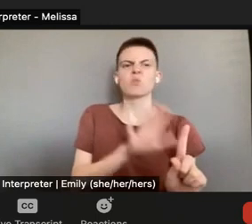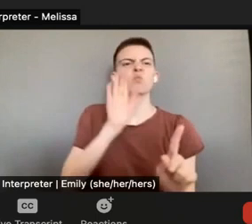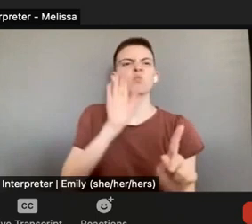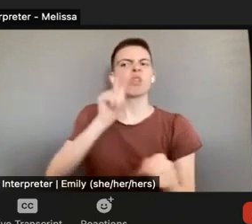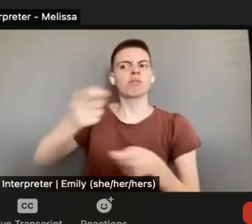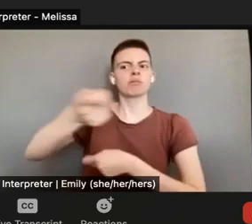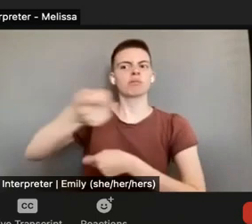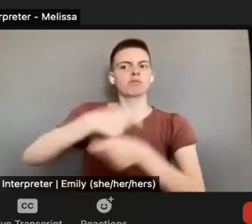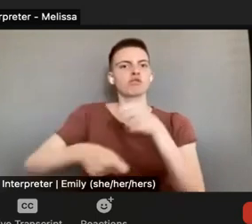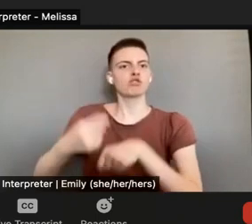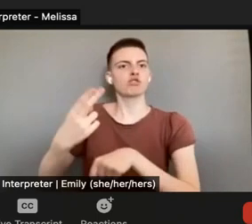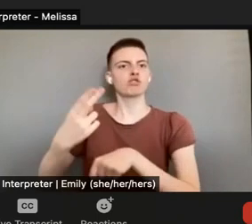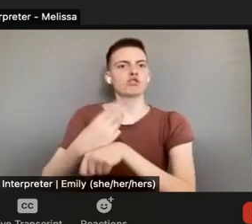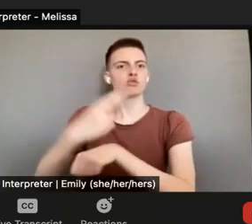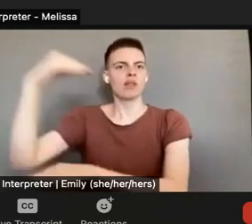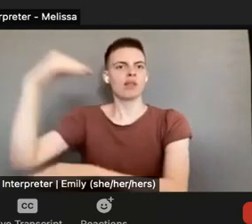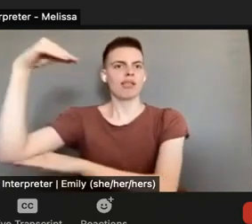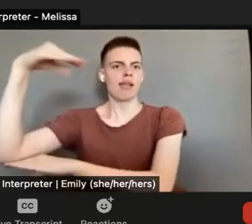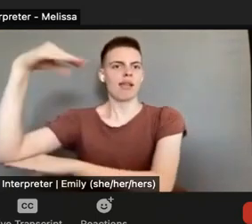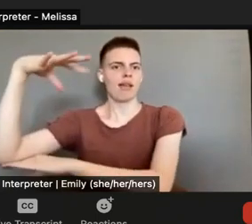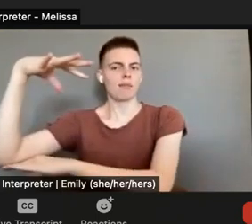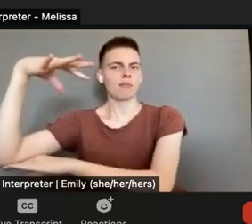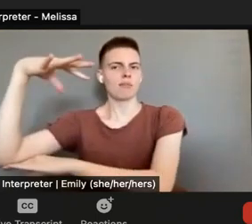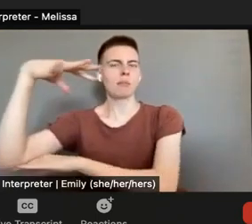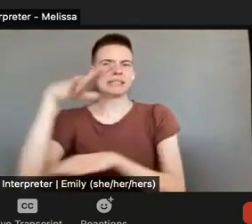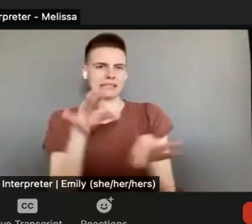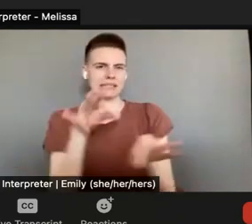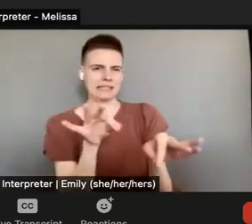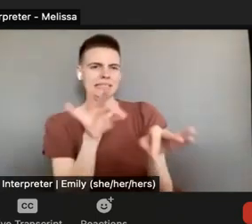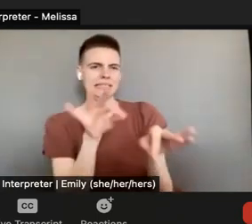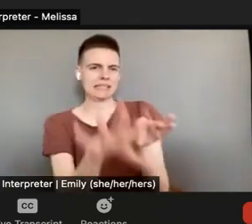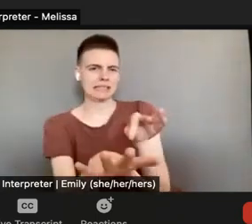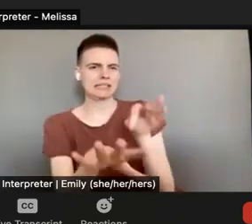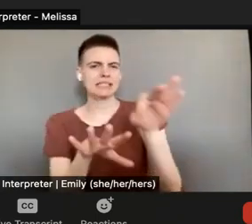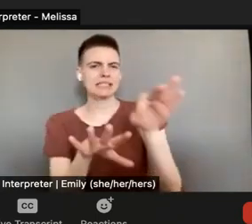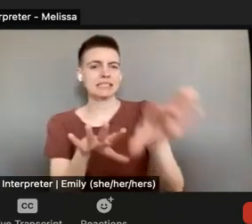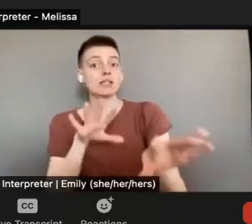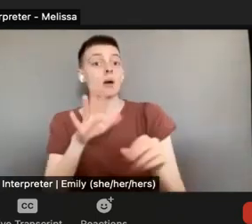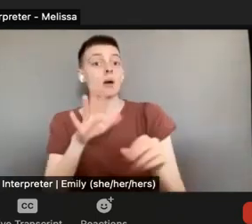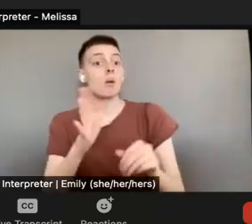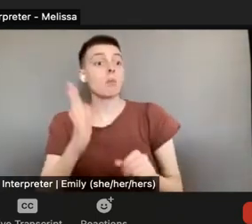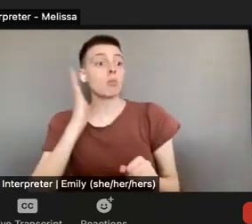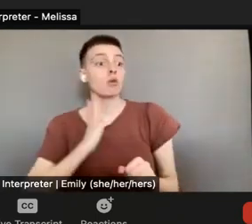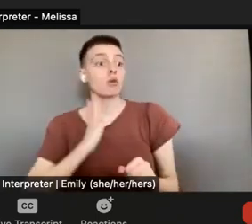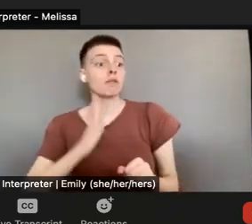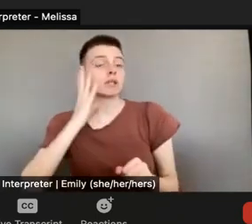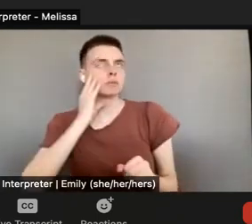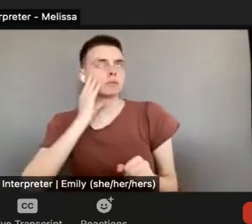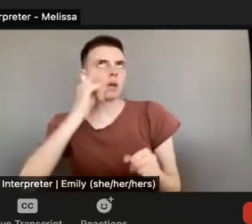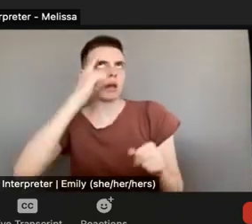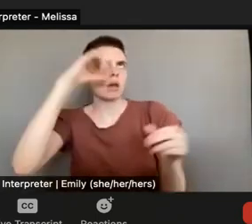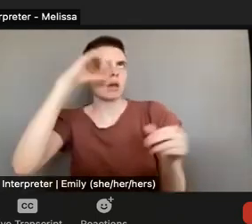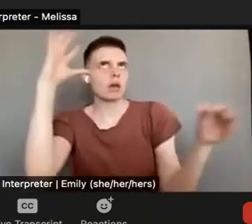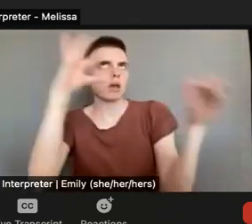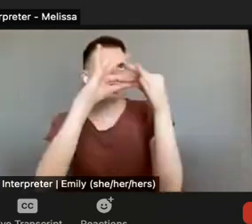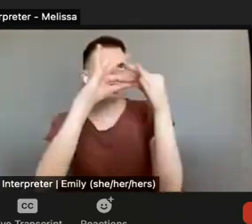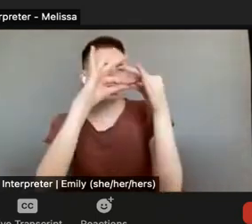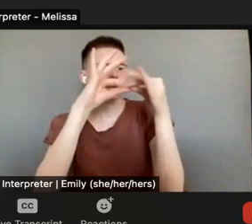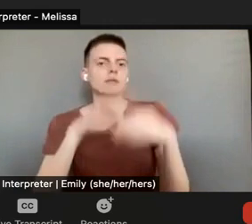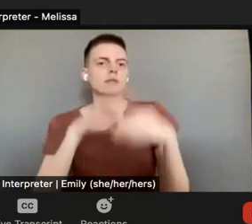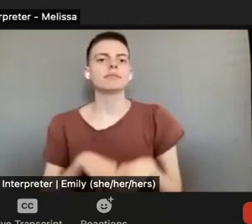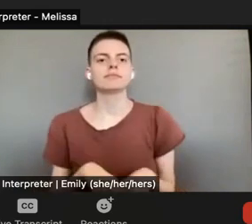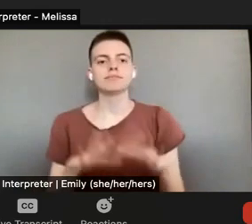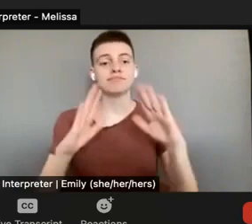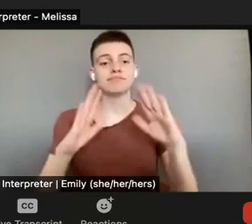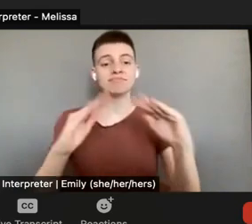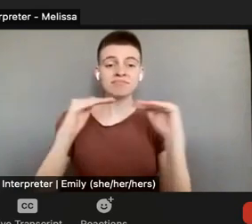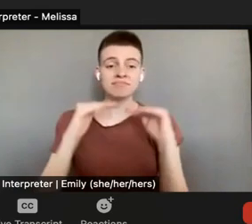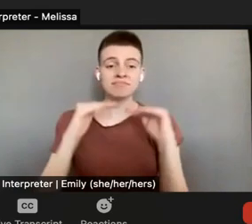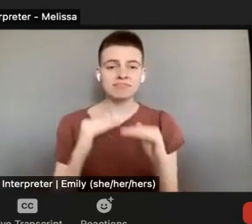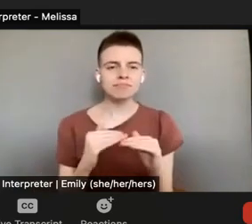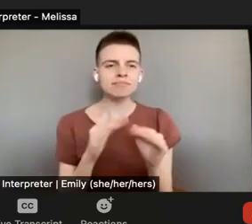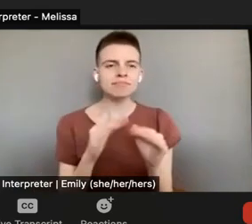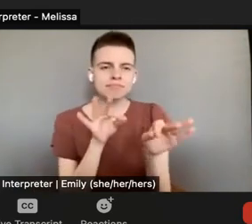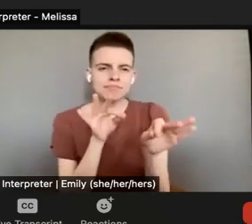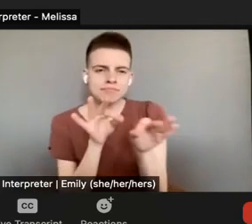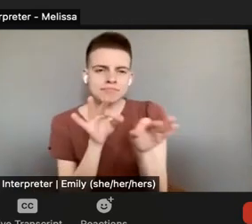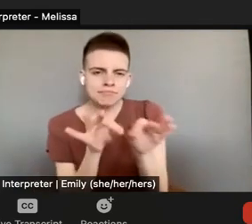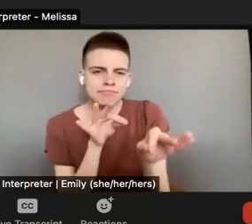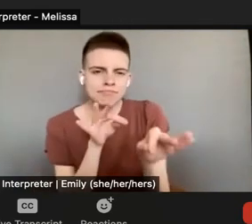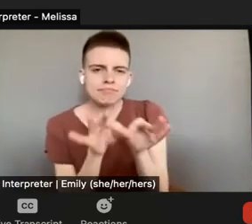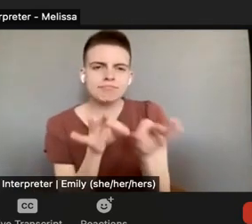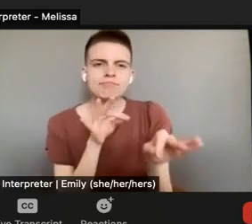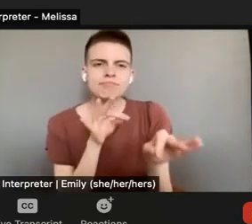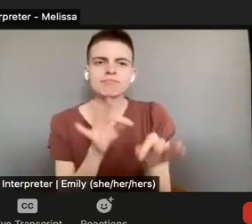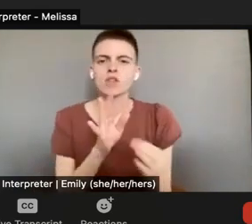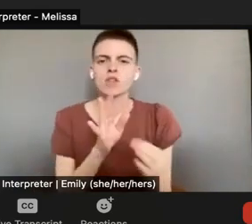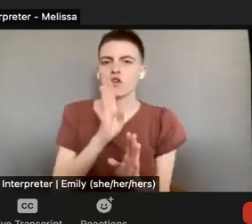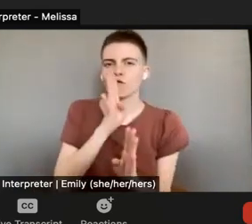way, helping them connect it to a previous experience. They need to provide verbal descriptions of remote information. This